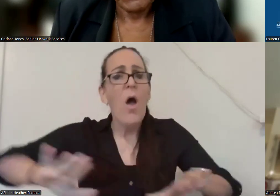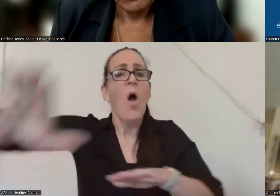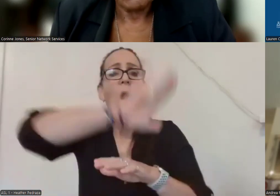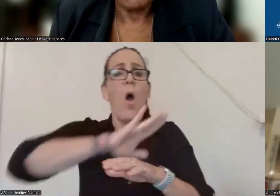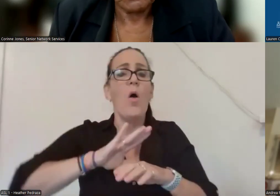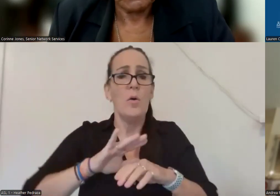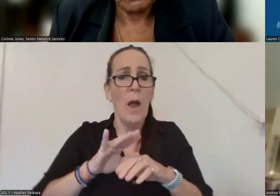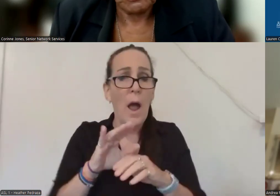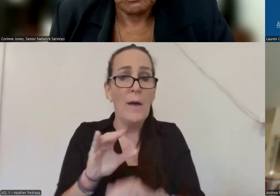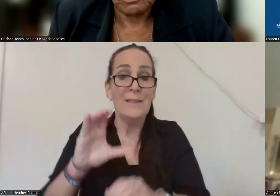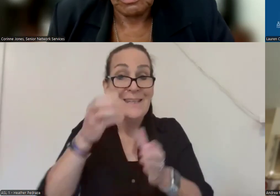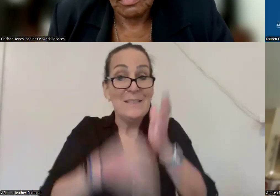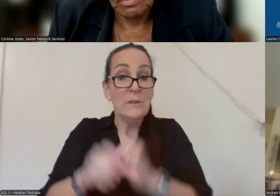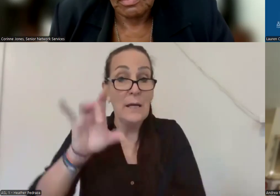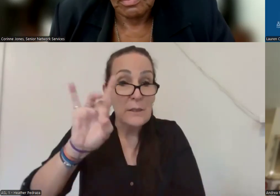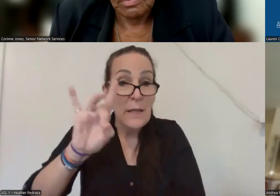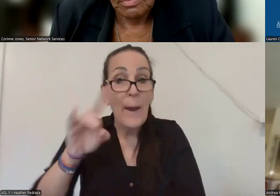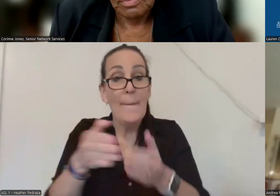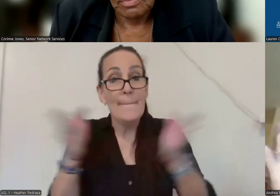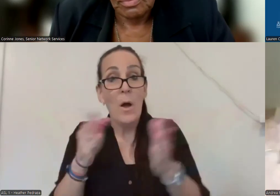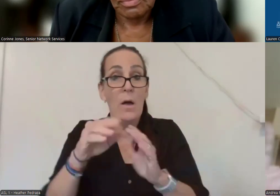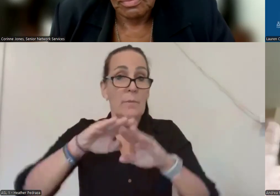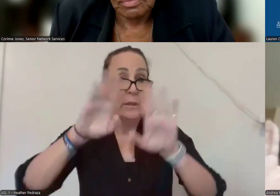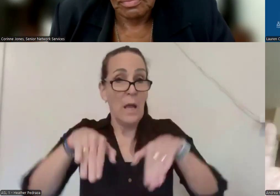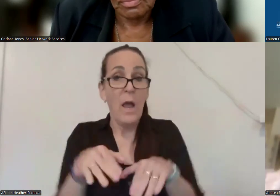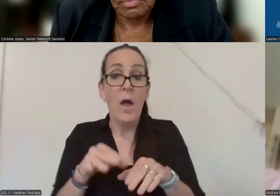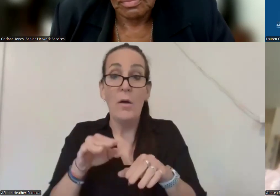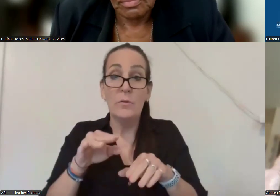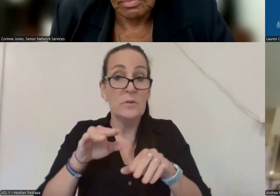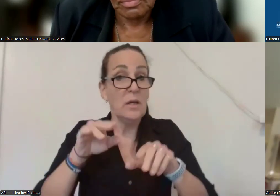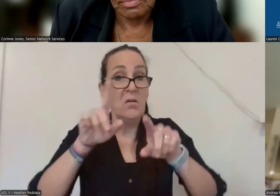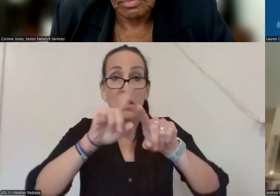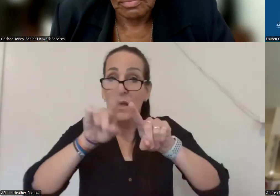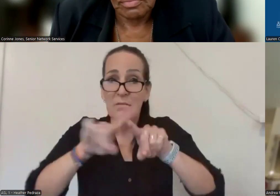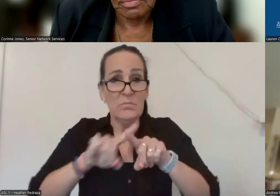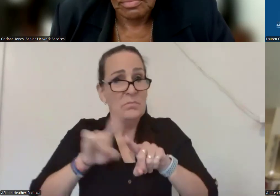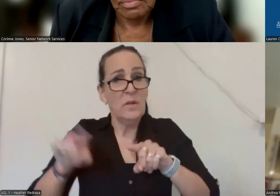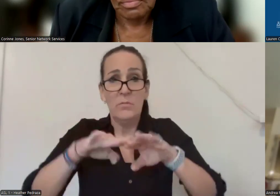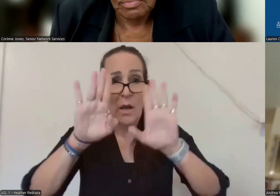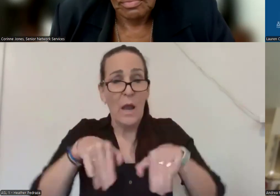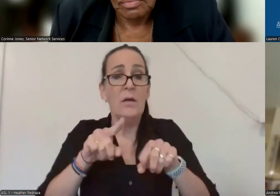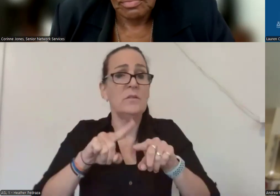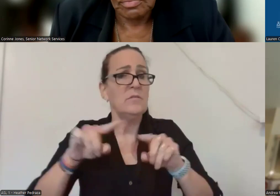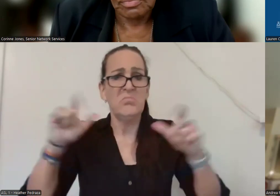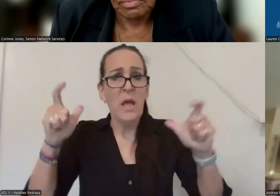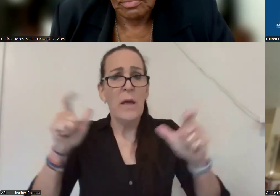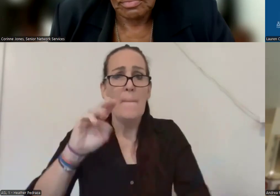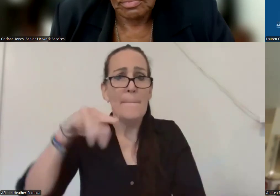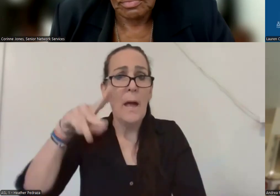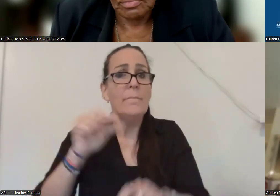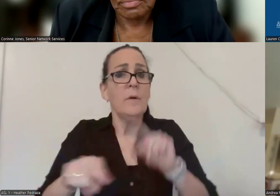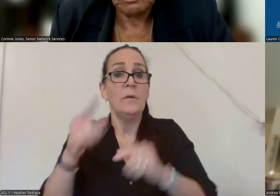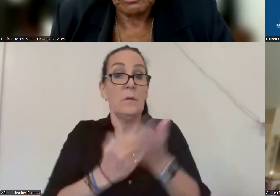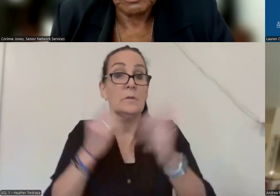housing, Section 8 housing, public housing, and it's like a really large map. But sometimes folks don't know about